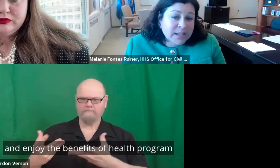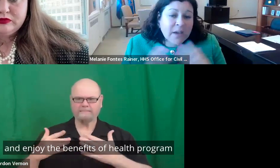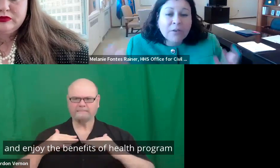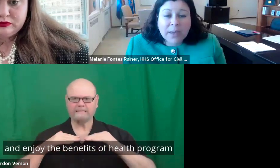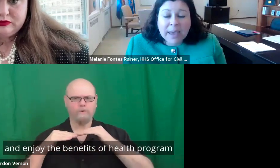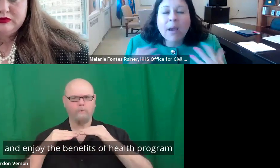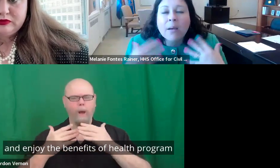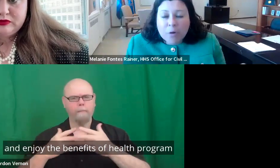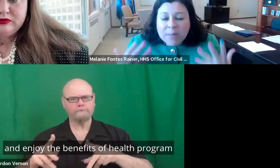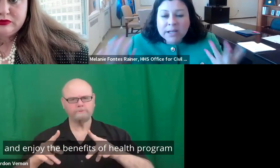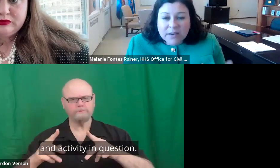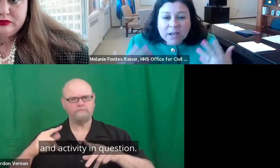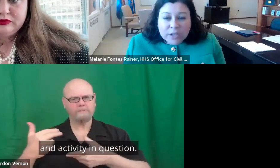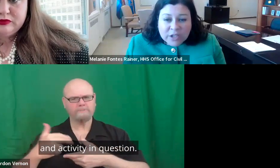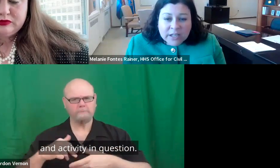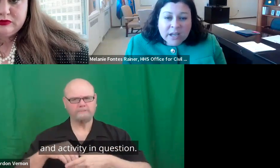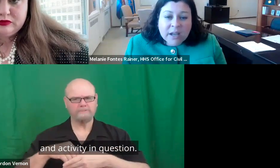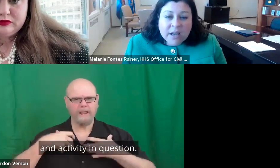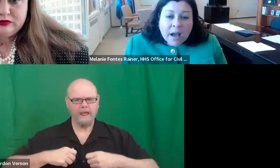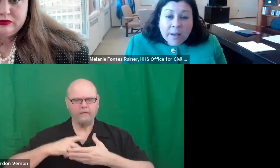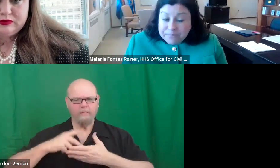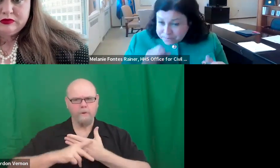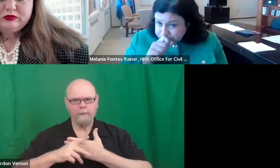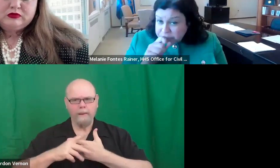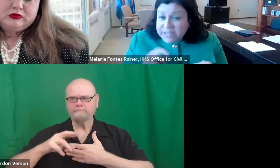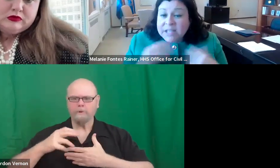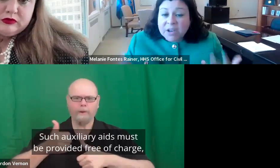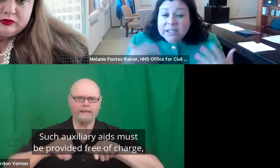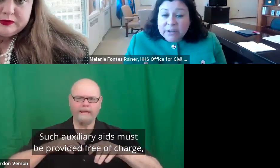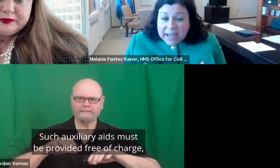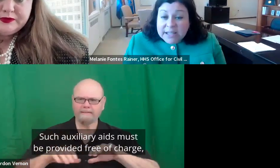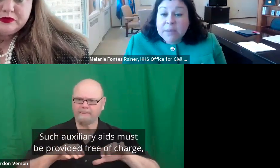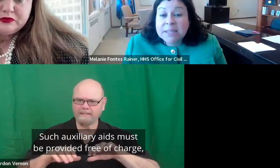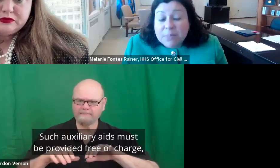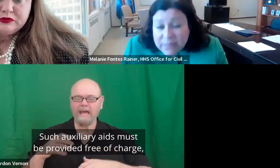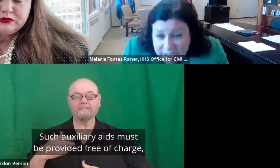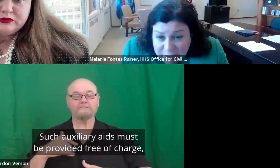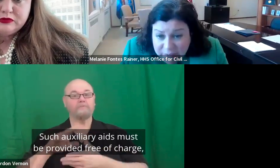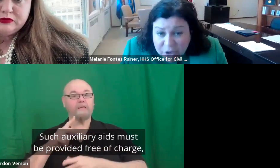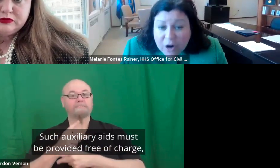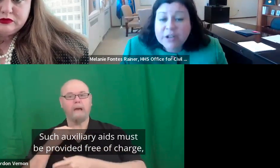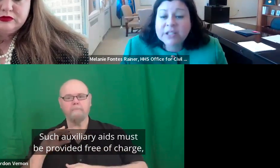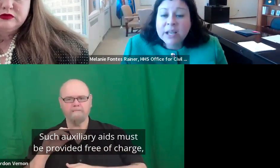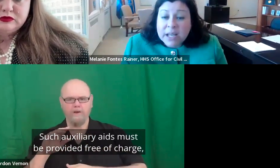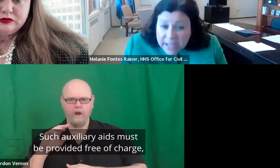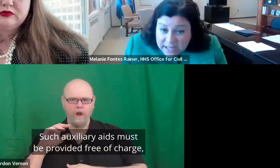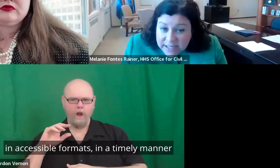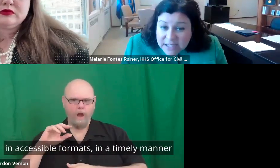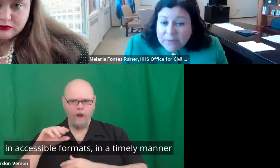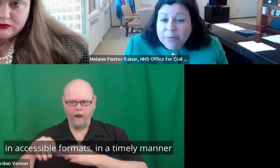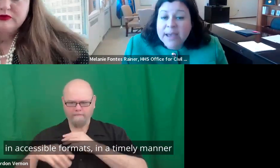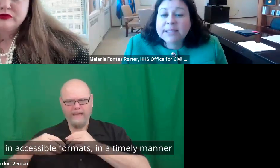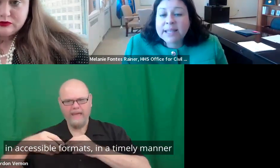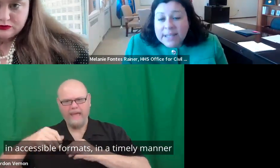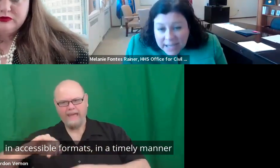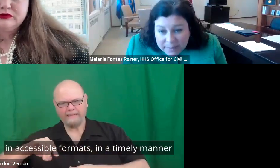the benefits of health program and activity in question. Such auxiliary aids must be provided free of charge, in